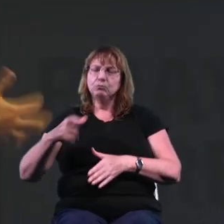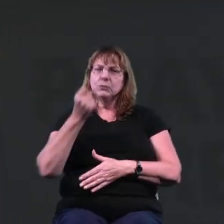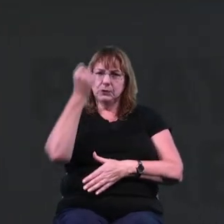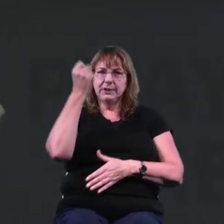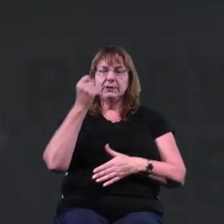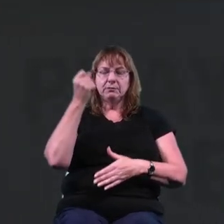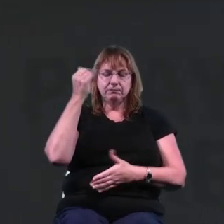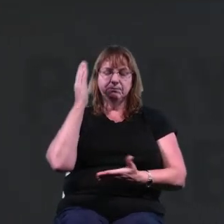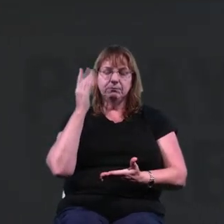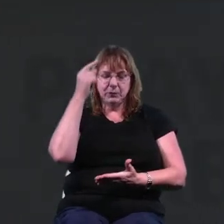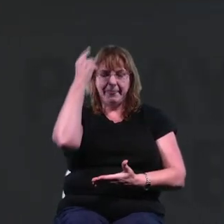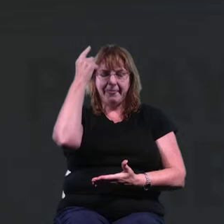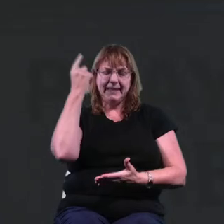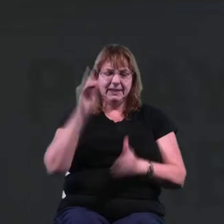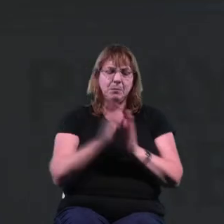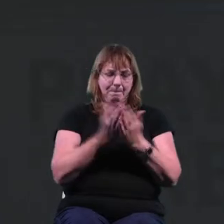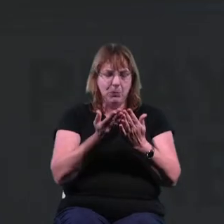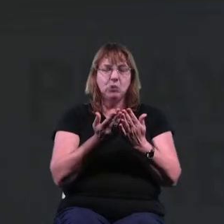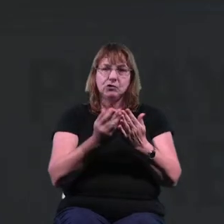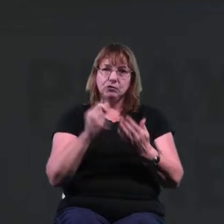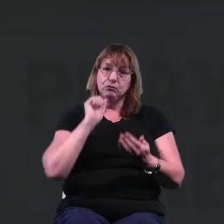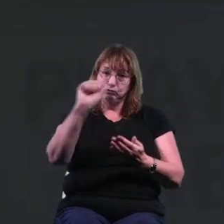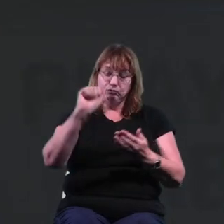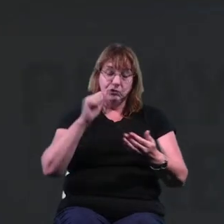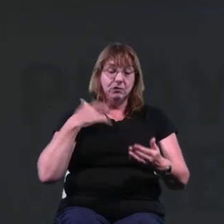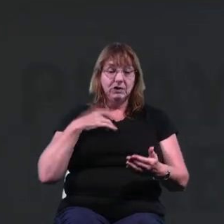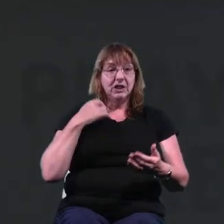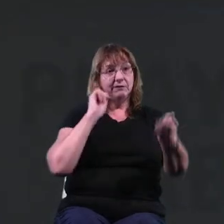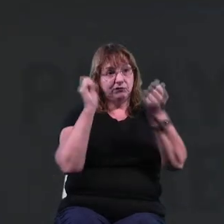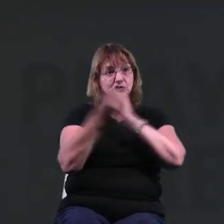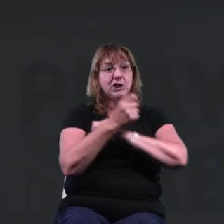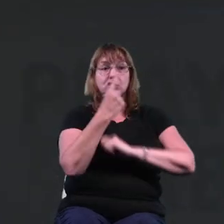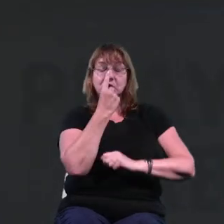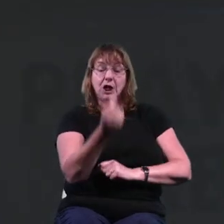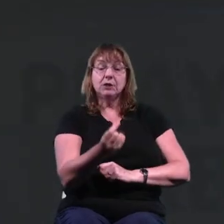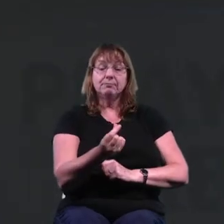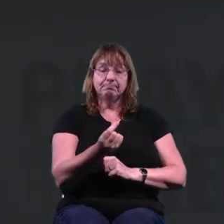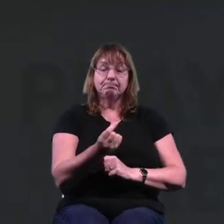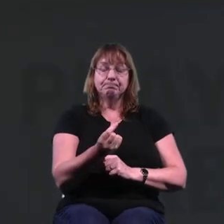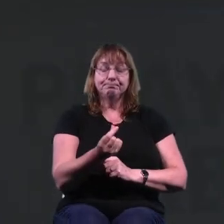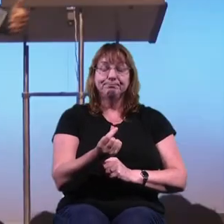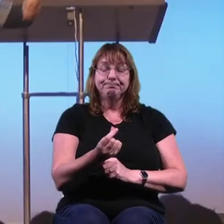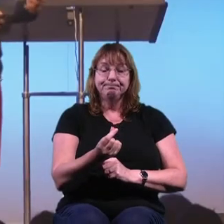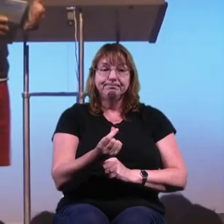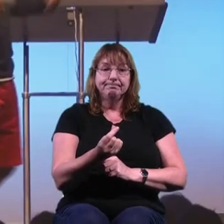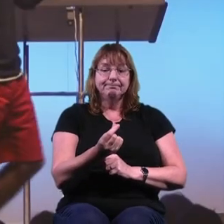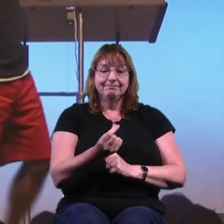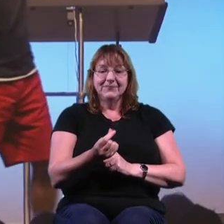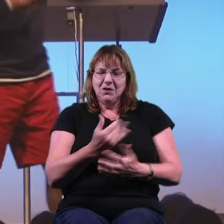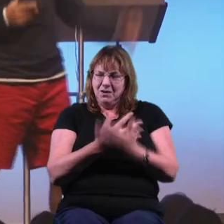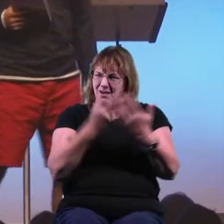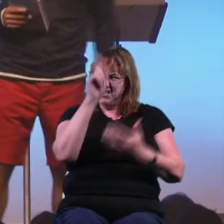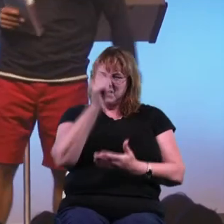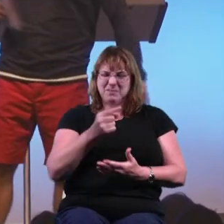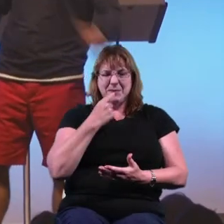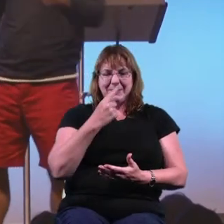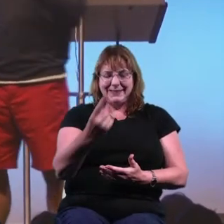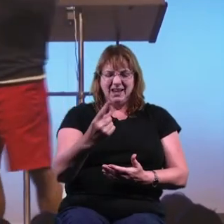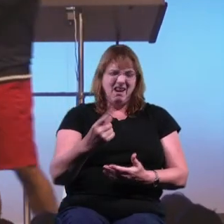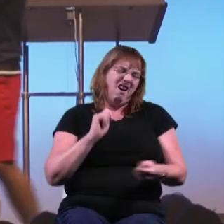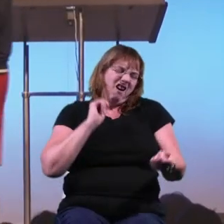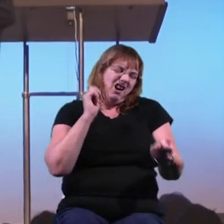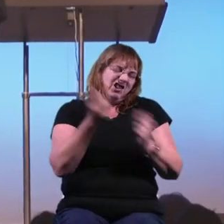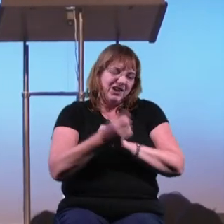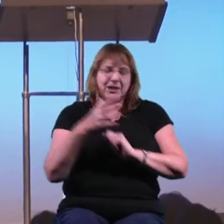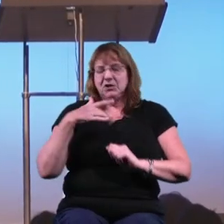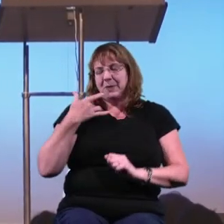can totally change your life. I know that in my own reading, and I hope you know that in yours as well. I think a lot of people say, oh, this will change your life,